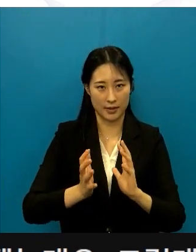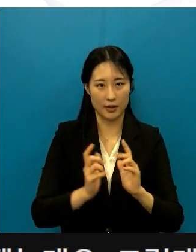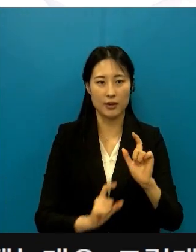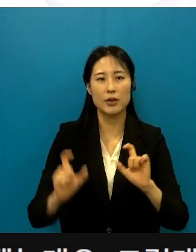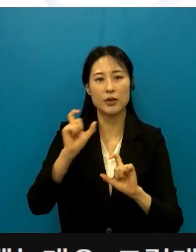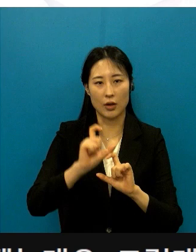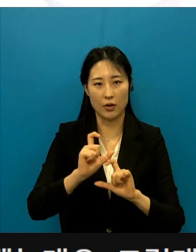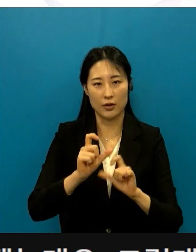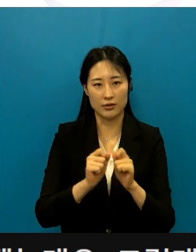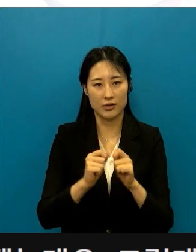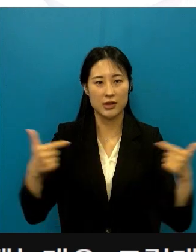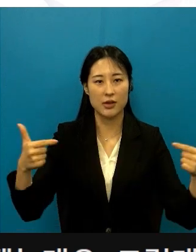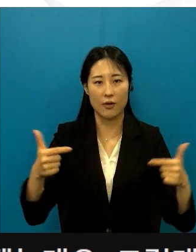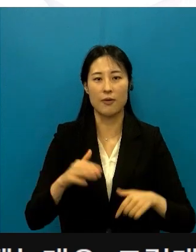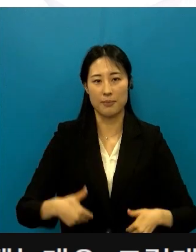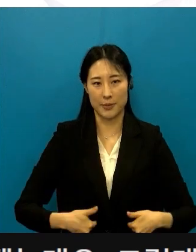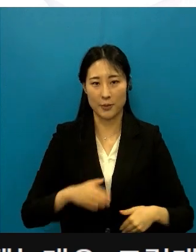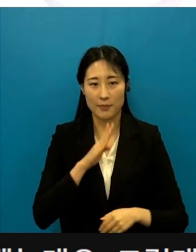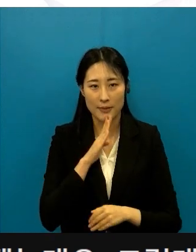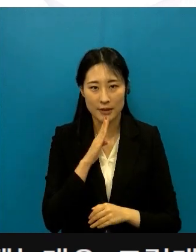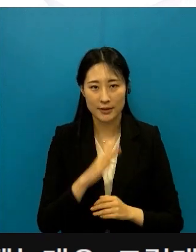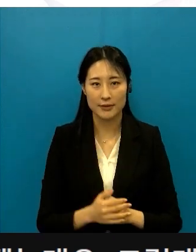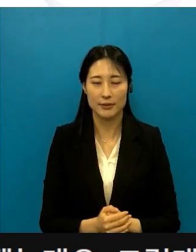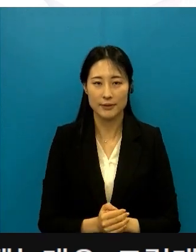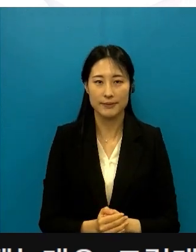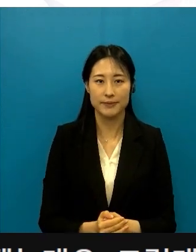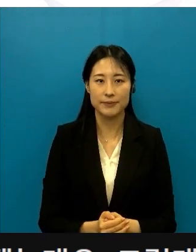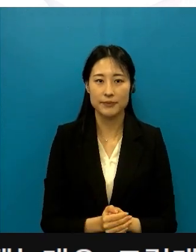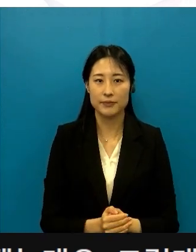the subject. The